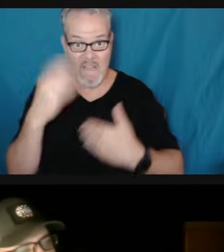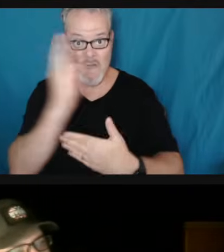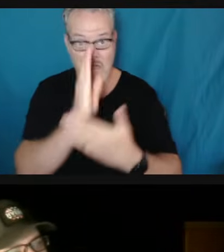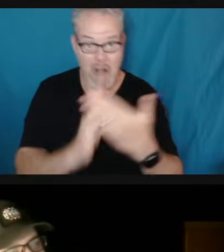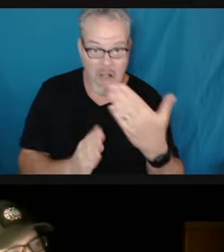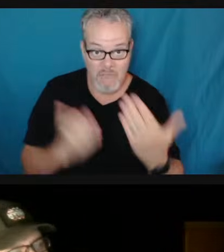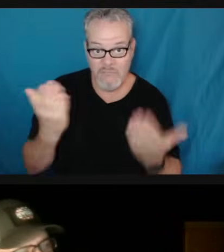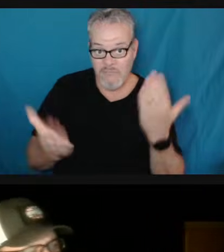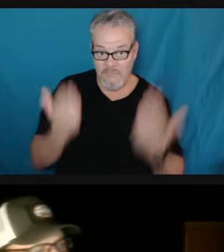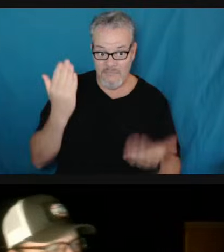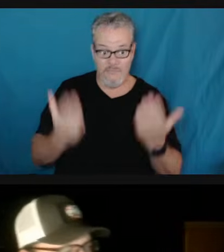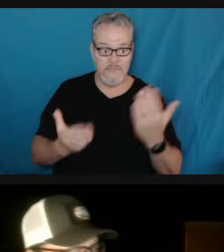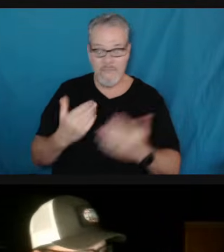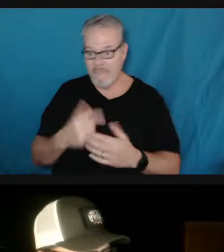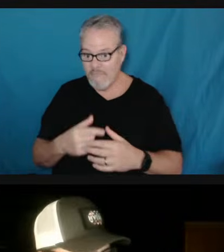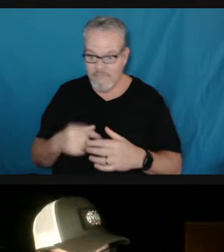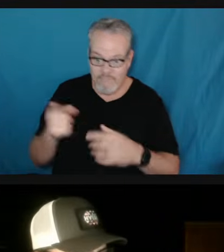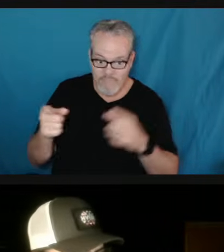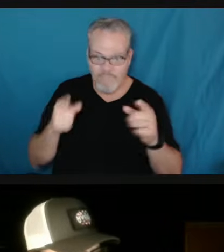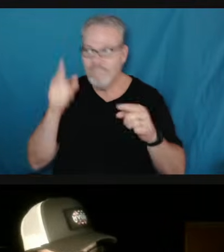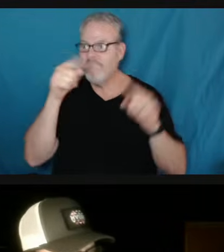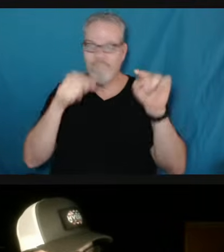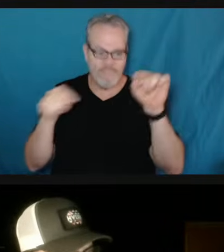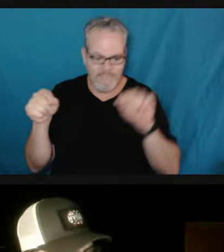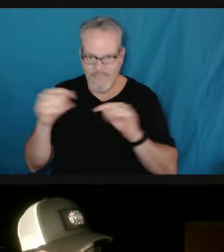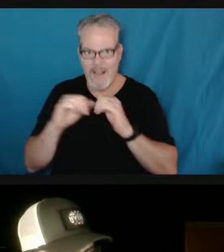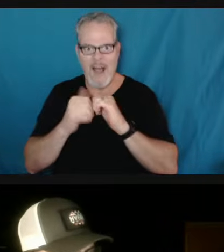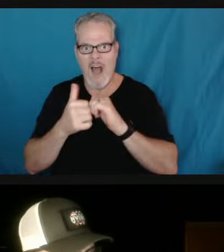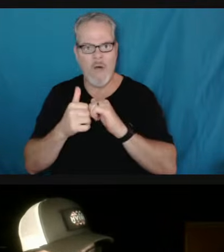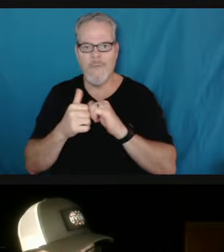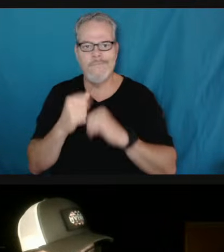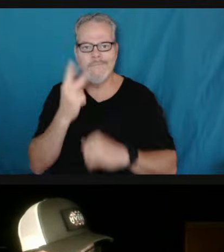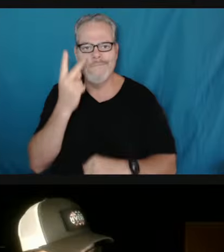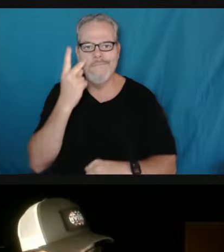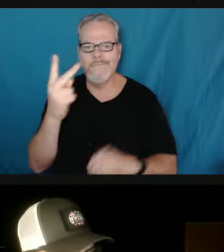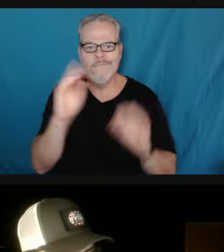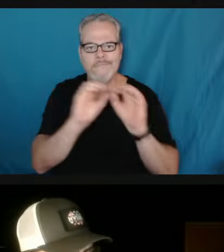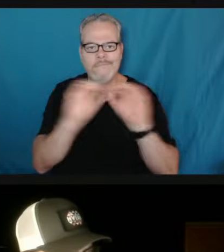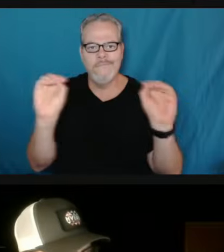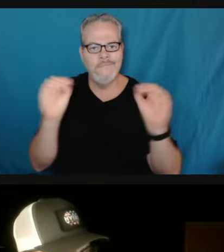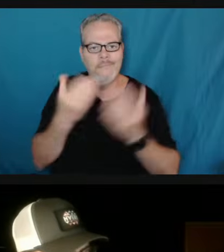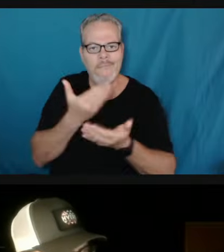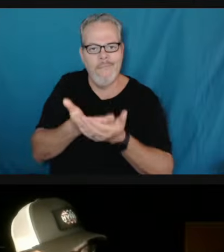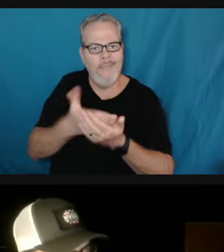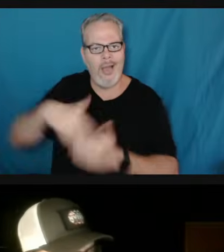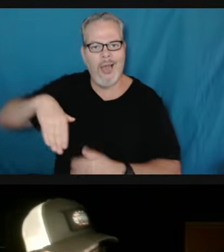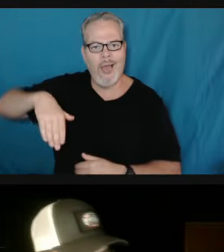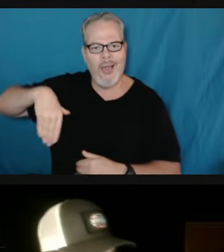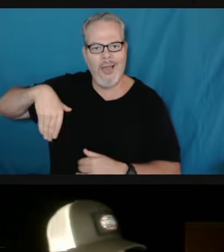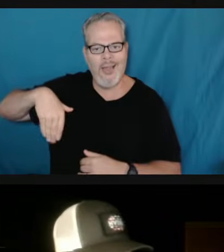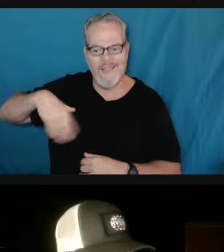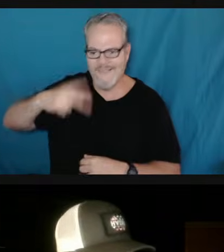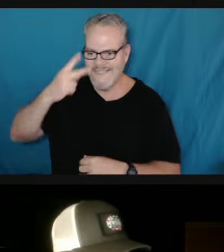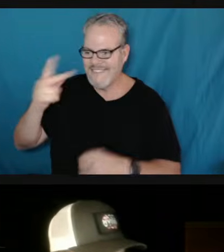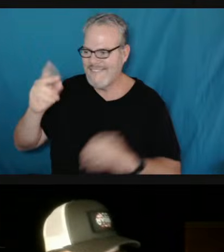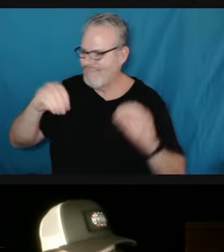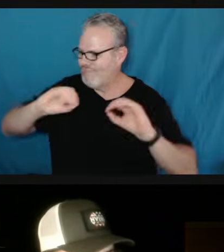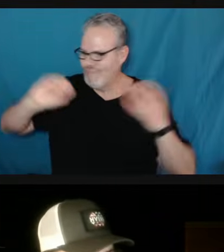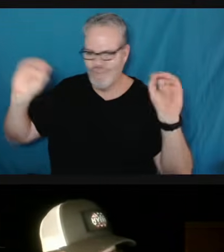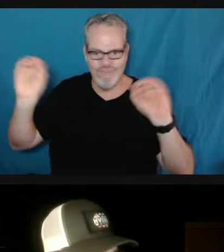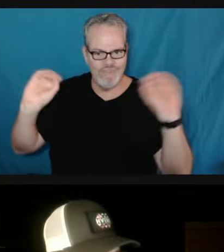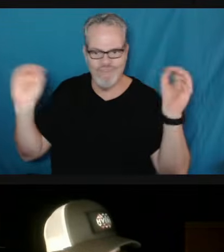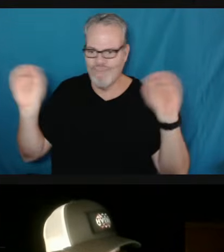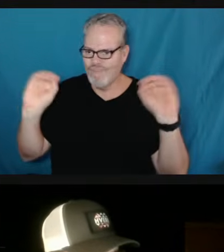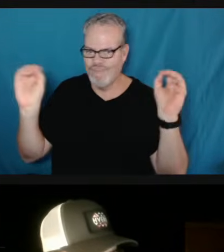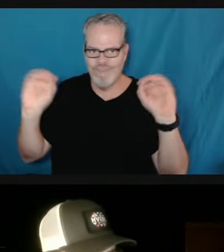of where else it could go with high pressure. So we haven't seen that yet, and that's interesting to track how this changes. Some episodes are having this as a